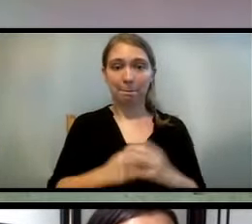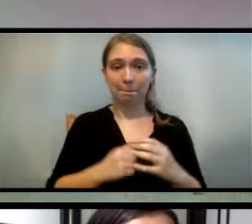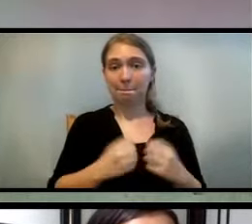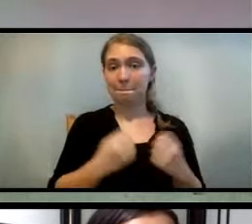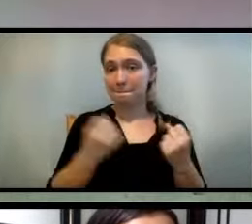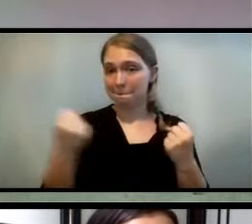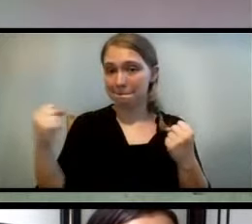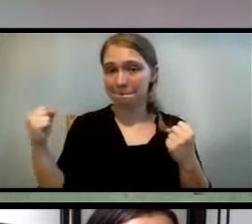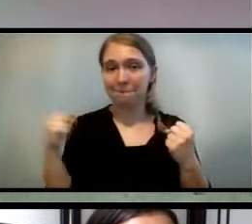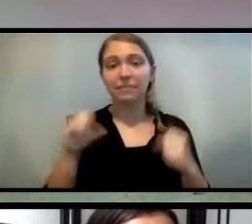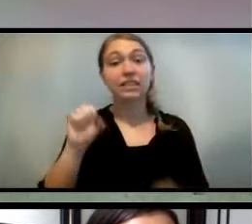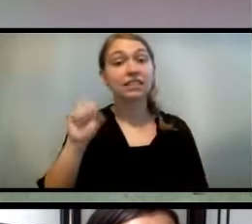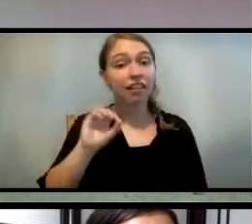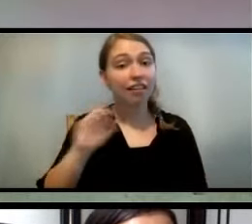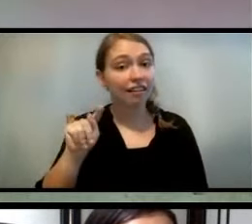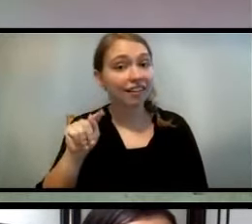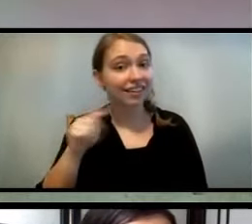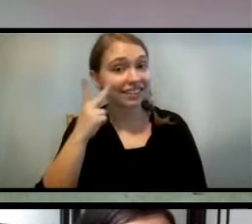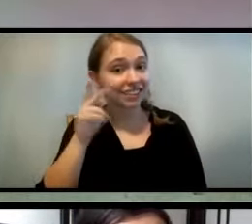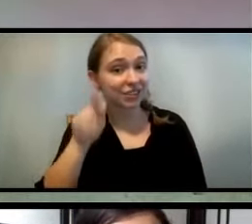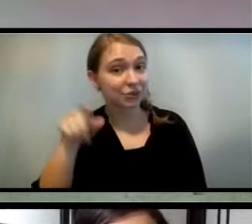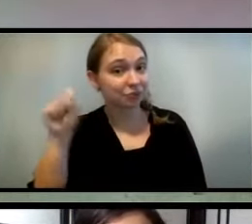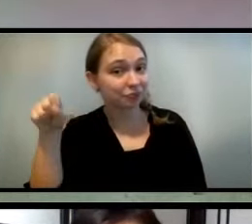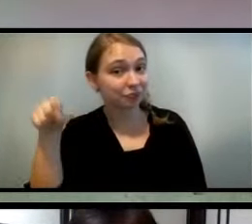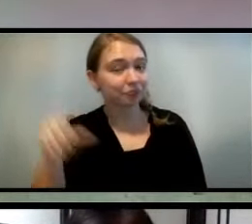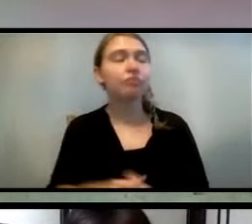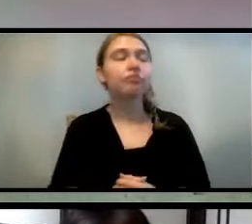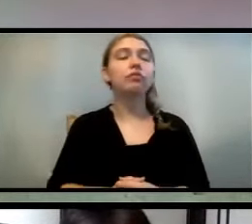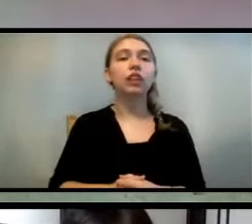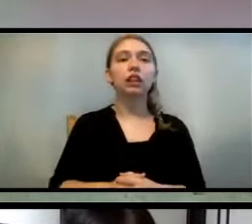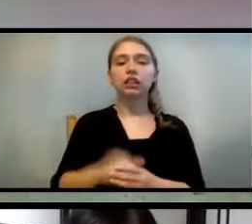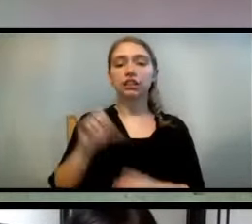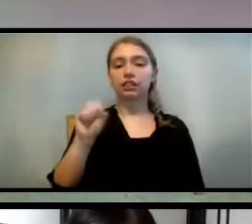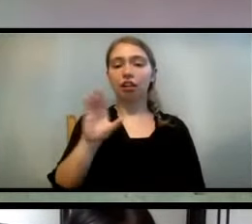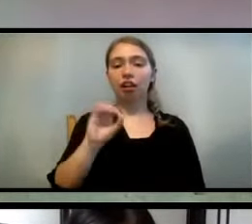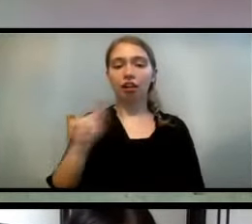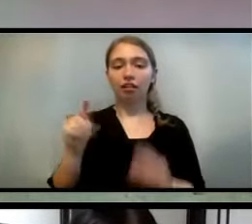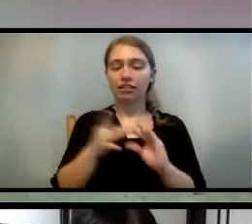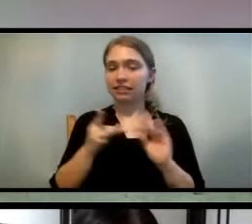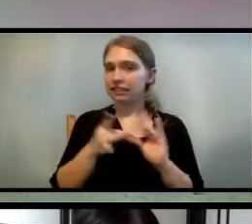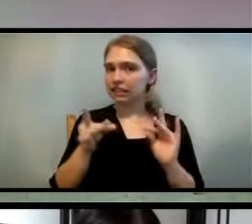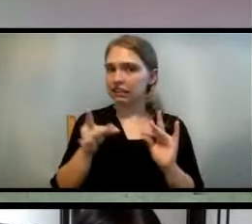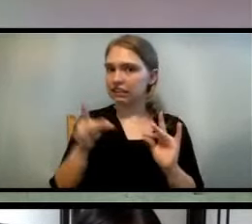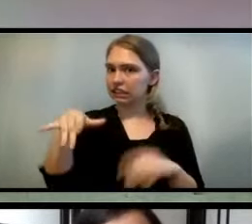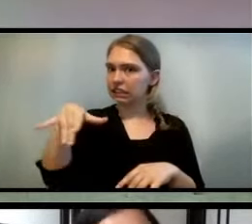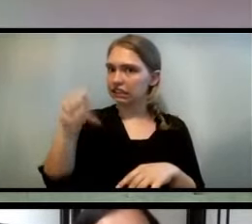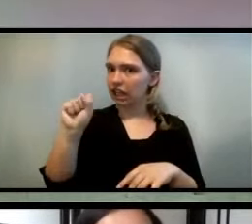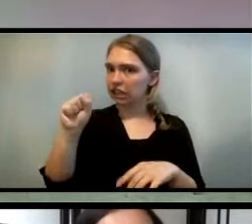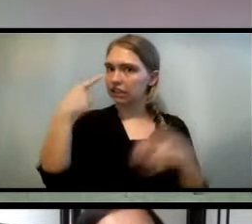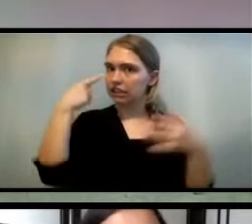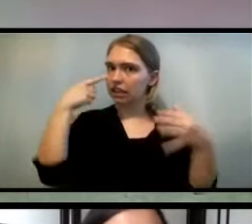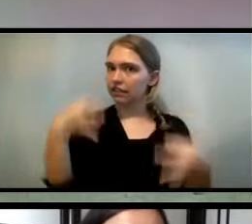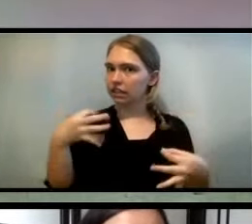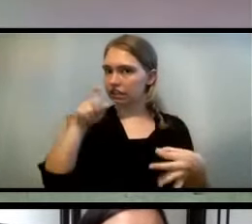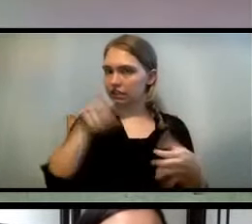Scott, you're nodding. Go. Yes, I think so. Absolutely. It needs to be well